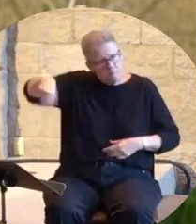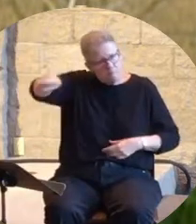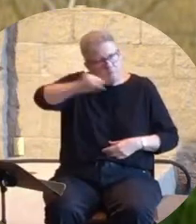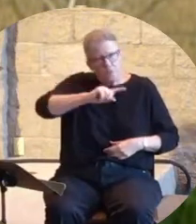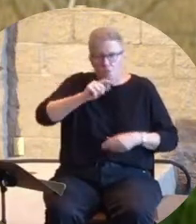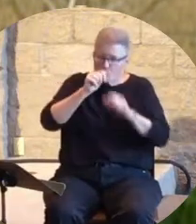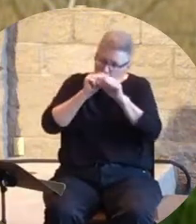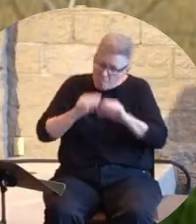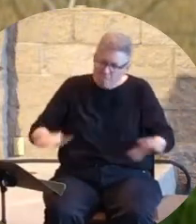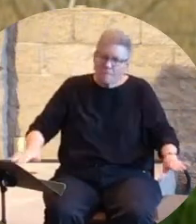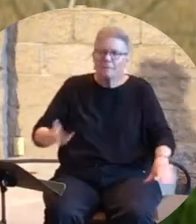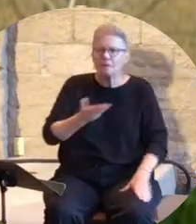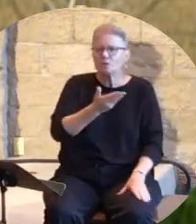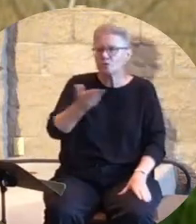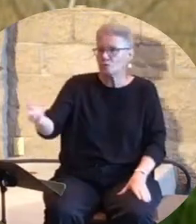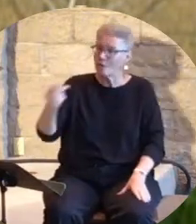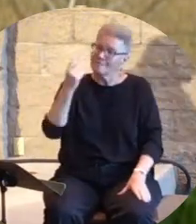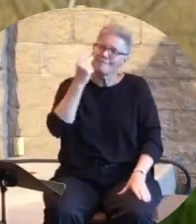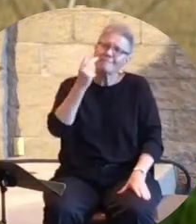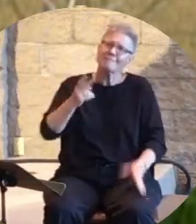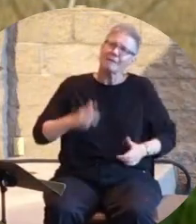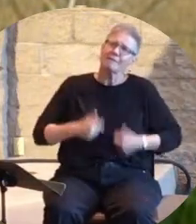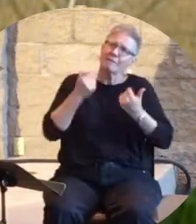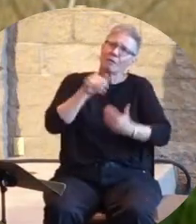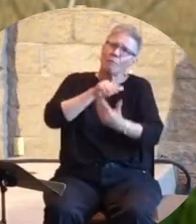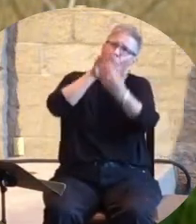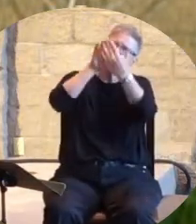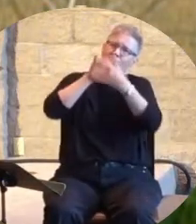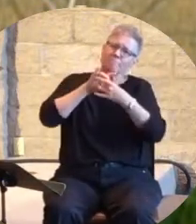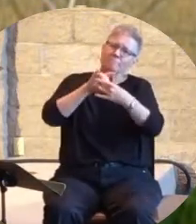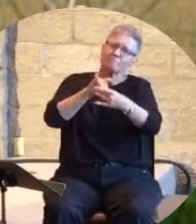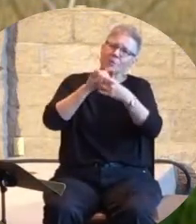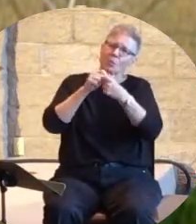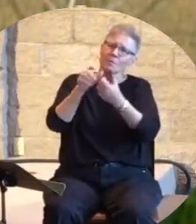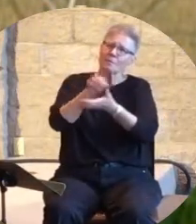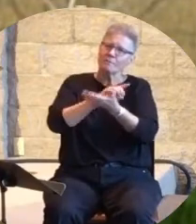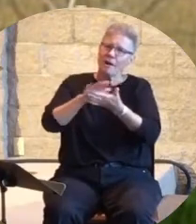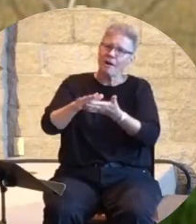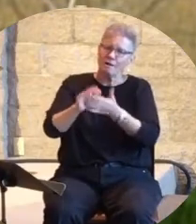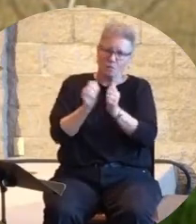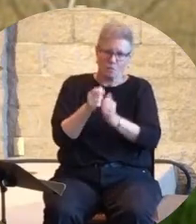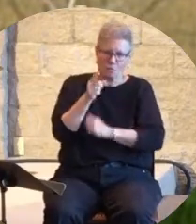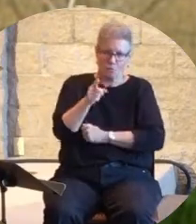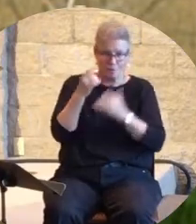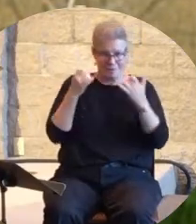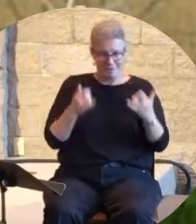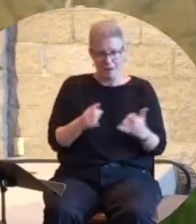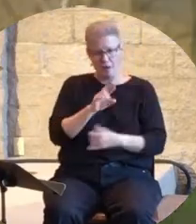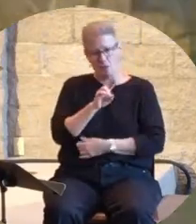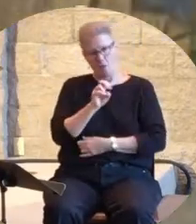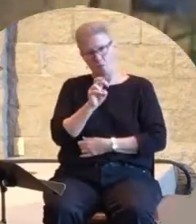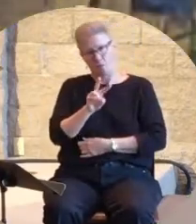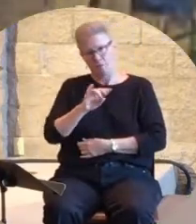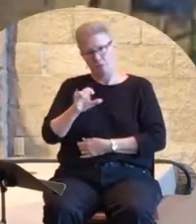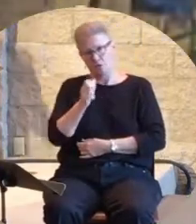that living presence of the divine within you. Now, Reverend Jeanette will share our daily word.